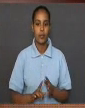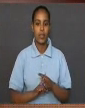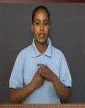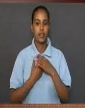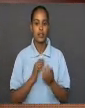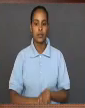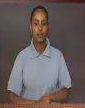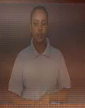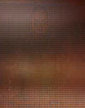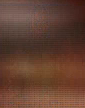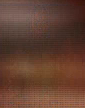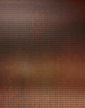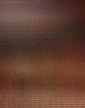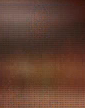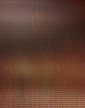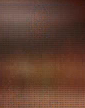Begin.